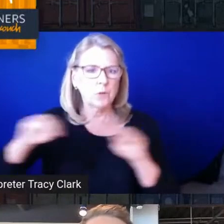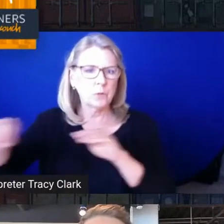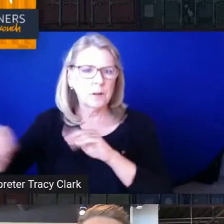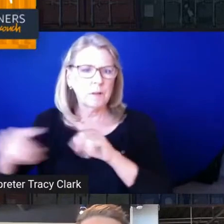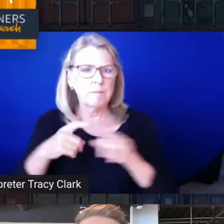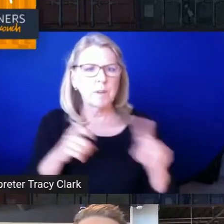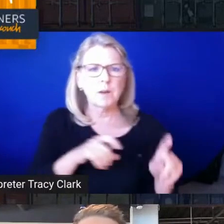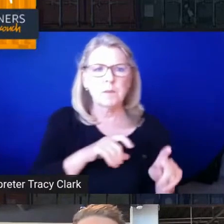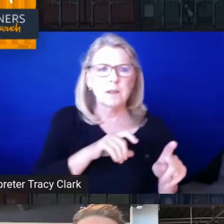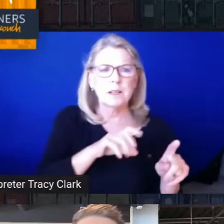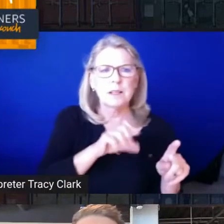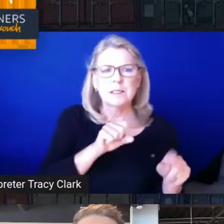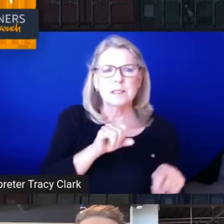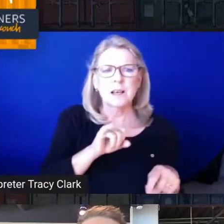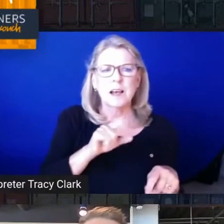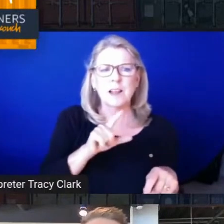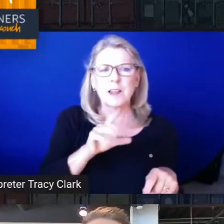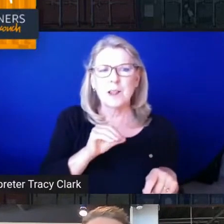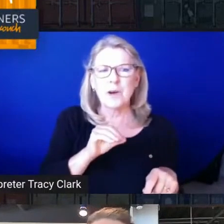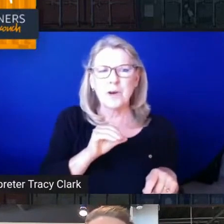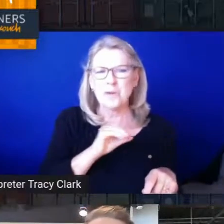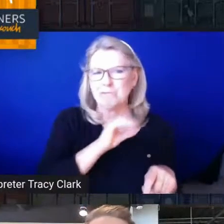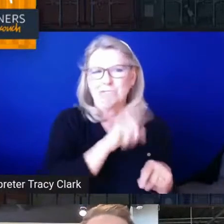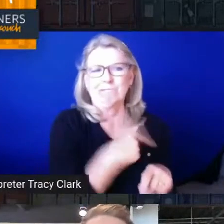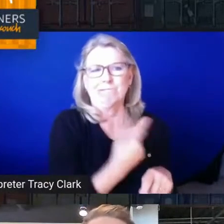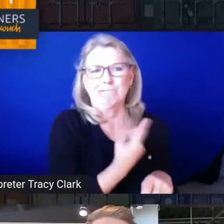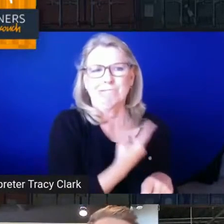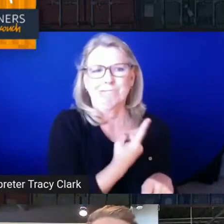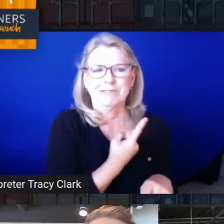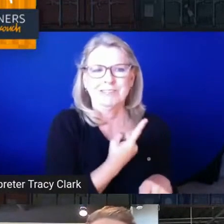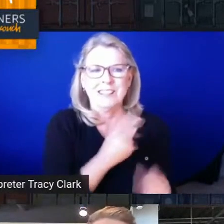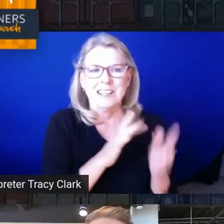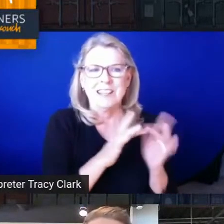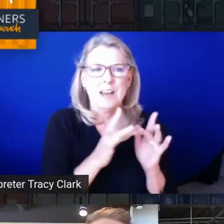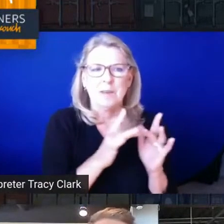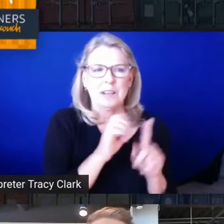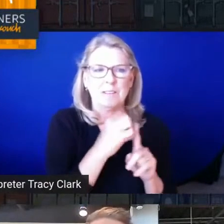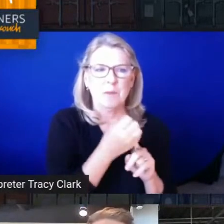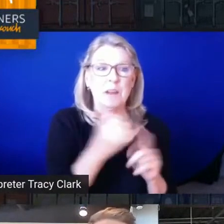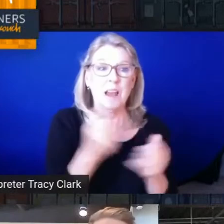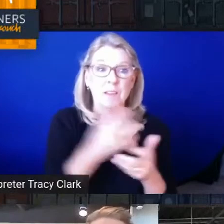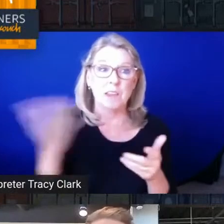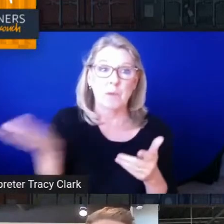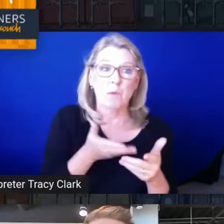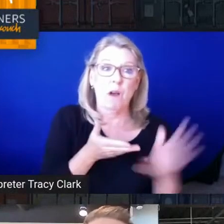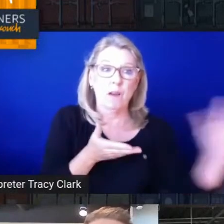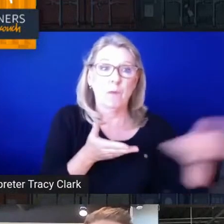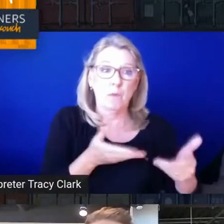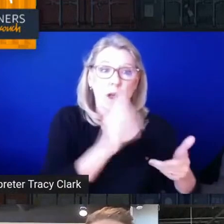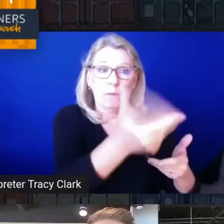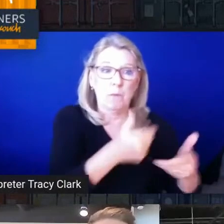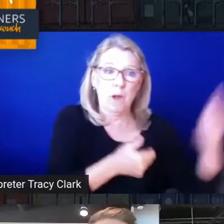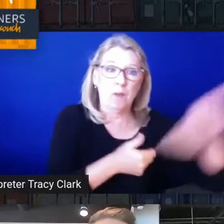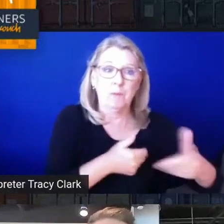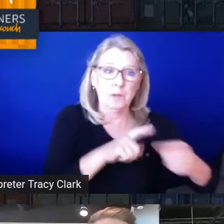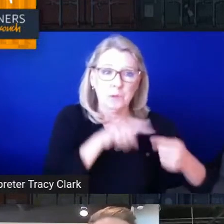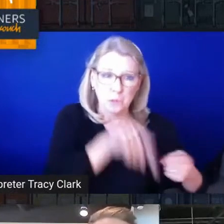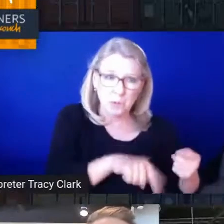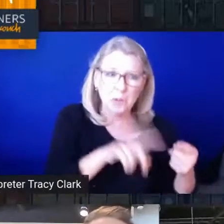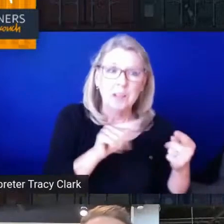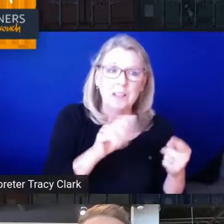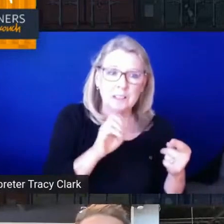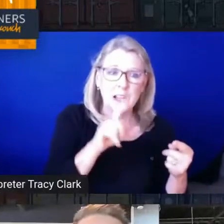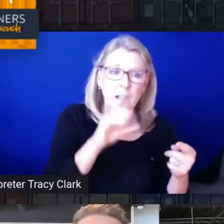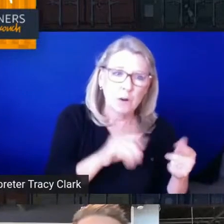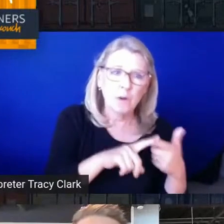network environments where you kind of brought everything to you. We're talking MPLS and private line and telco and, you know, like IT controlled, very